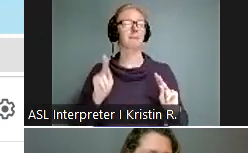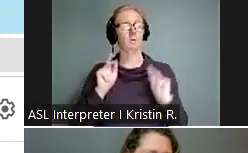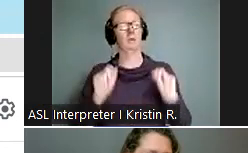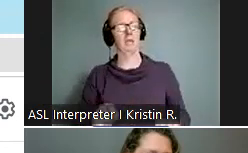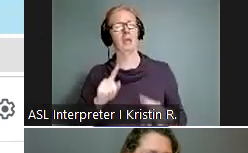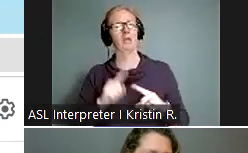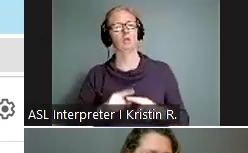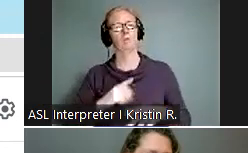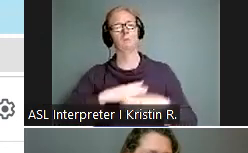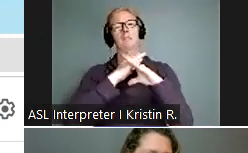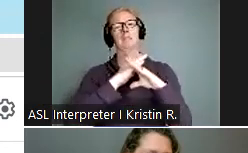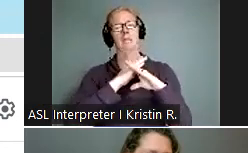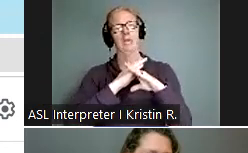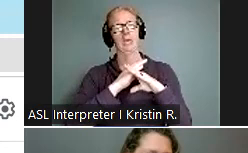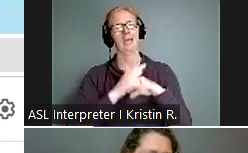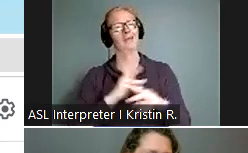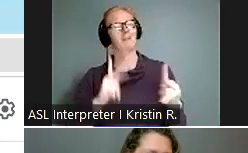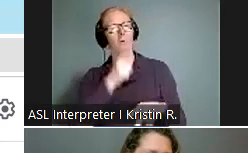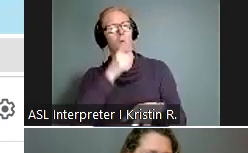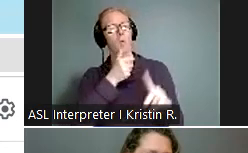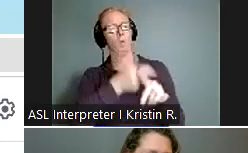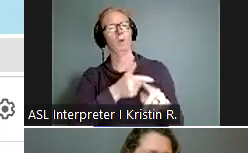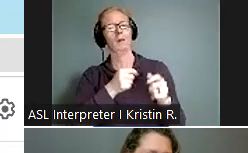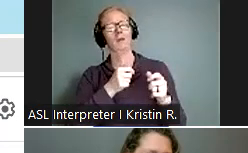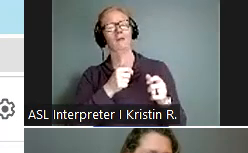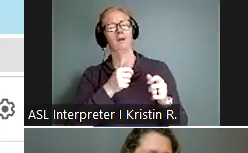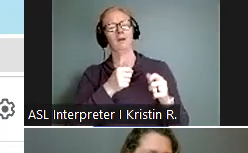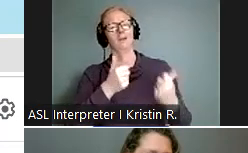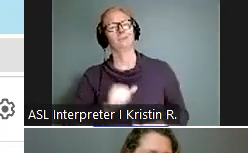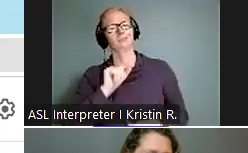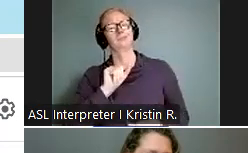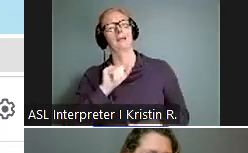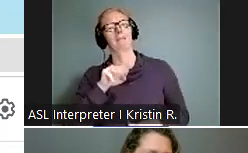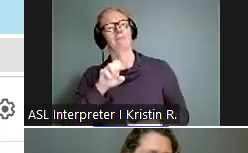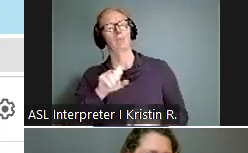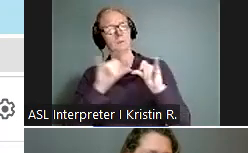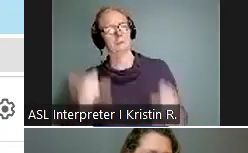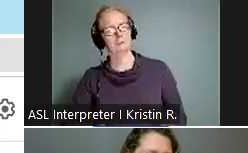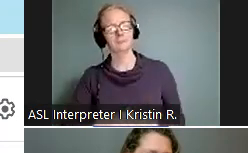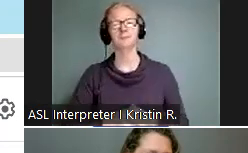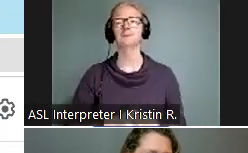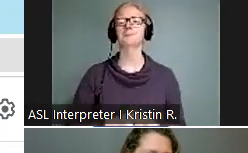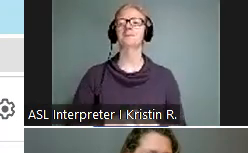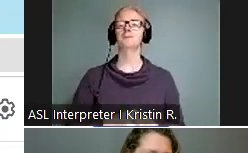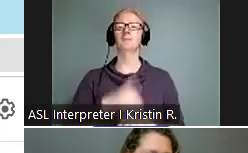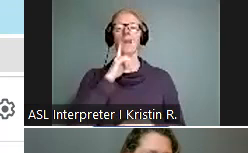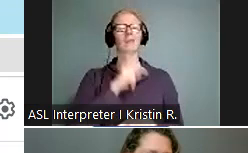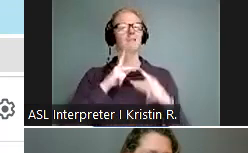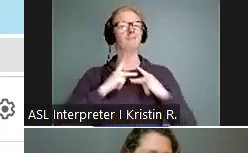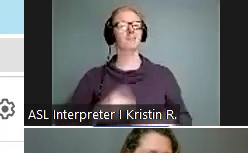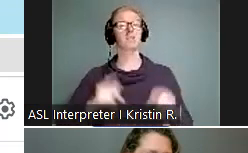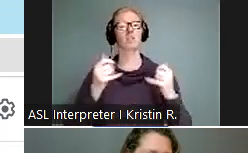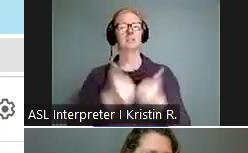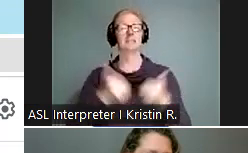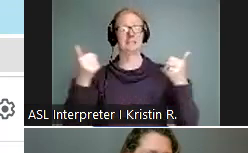order to protect immunocompromised folks. And then continuing to keep physical distancing in mind when